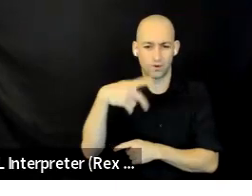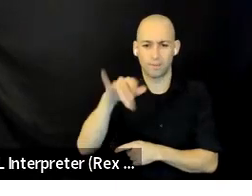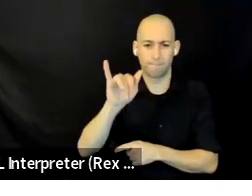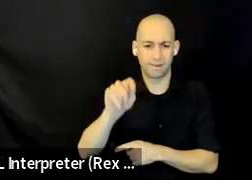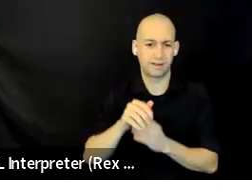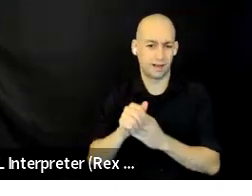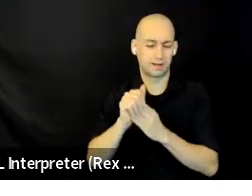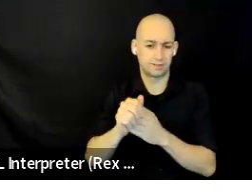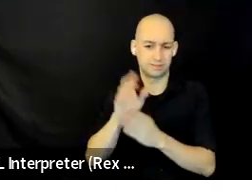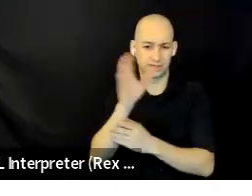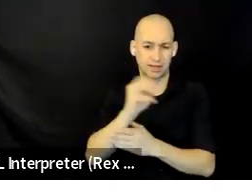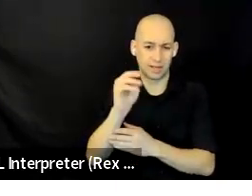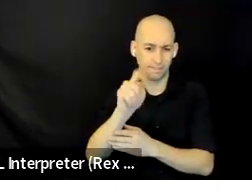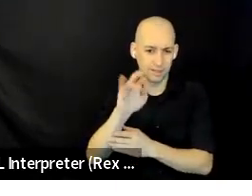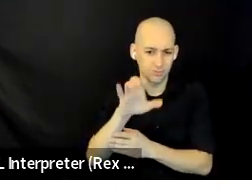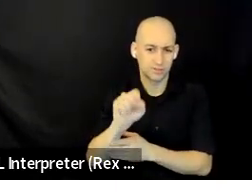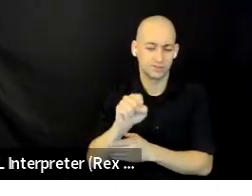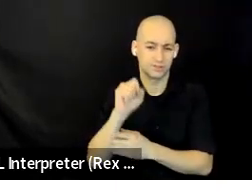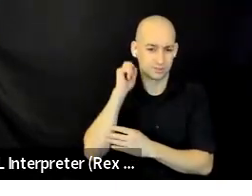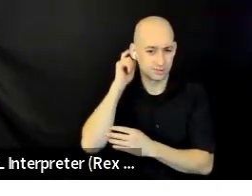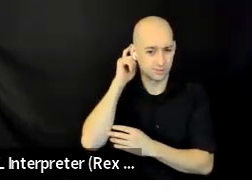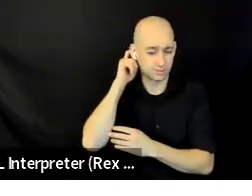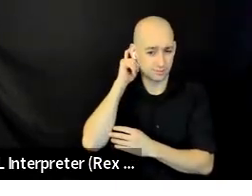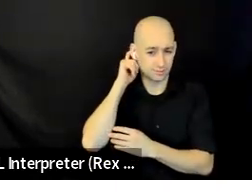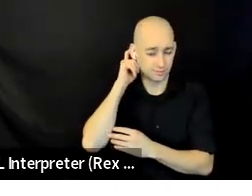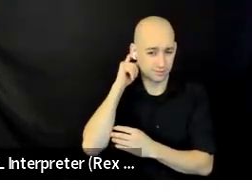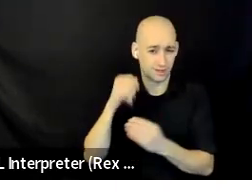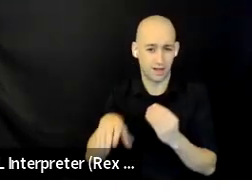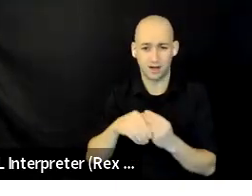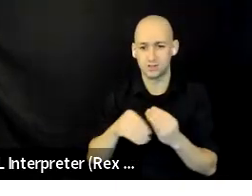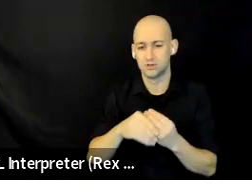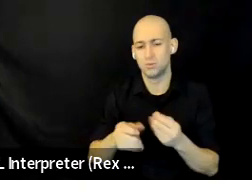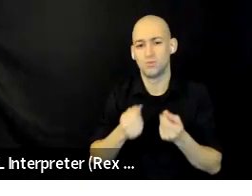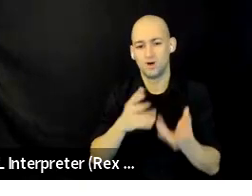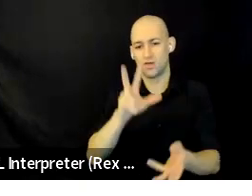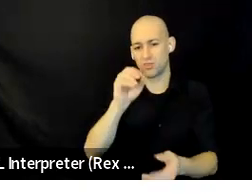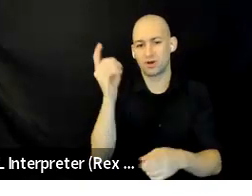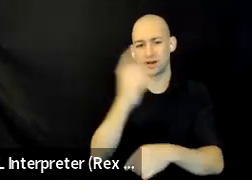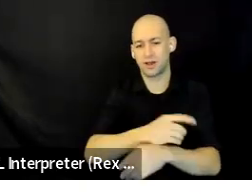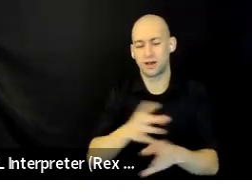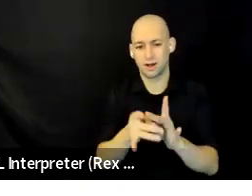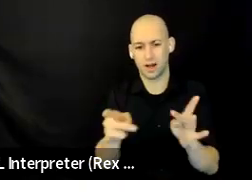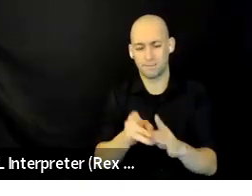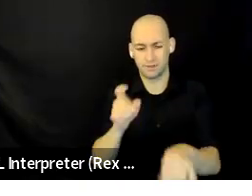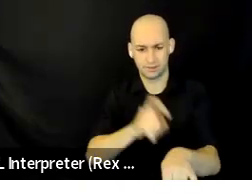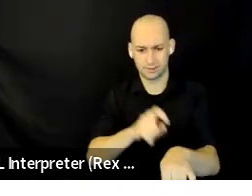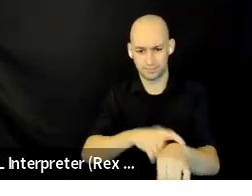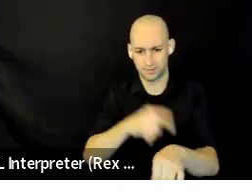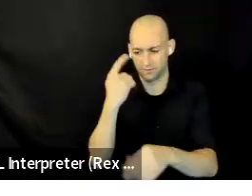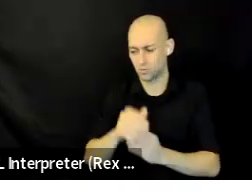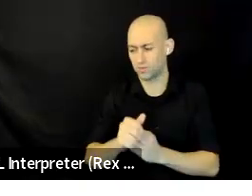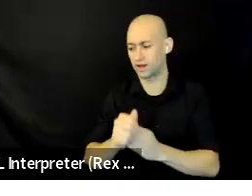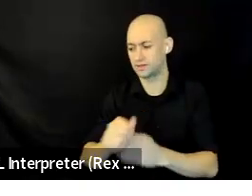guidance and the metrics. And we also provided a 30-day comment period for the PID guidance